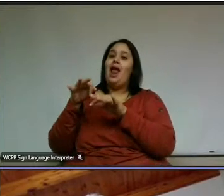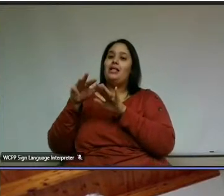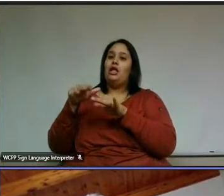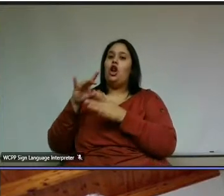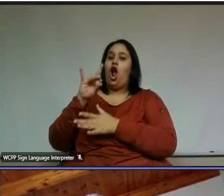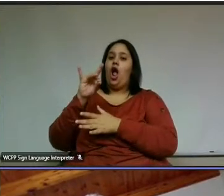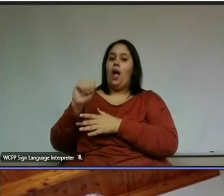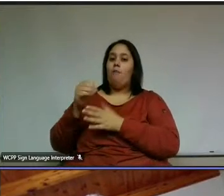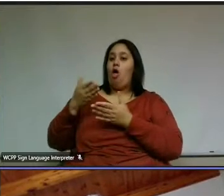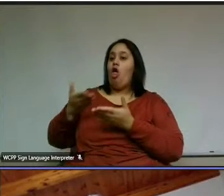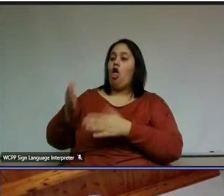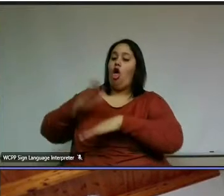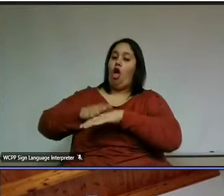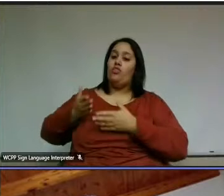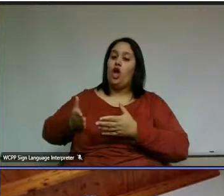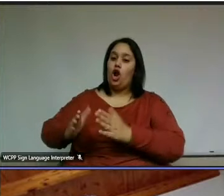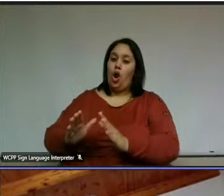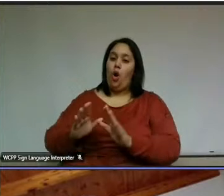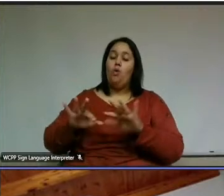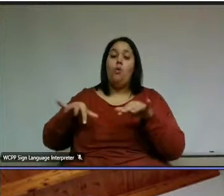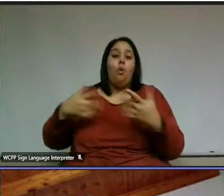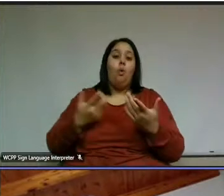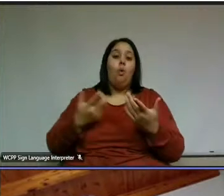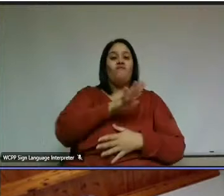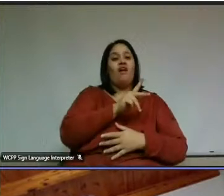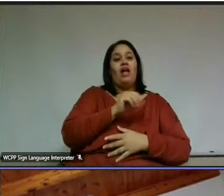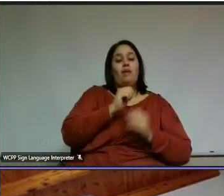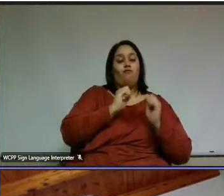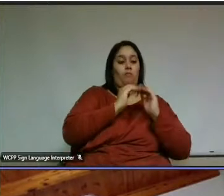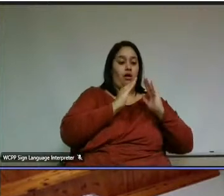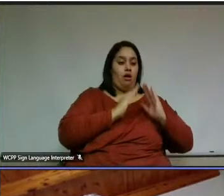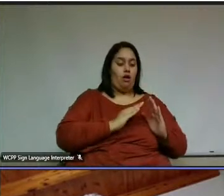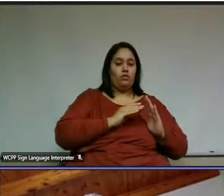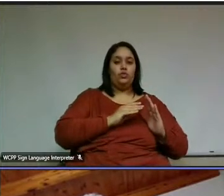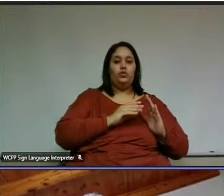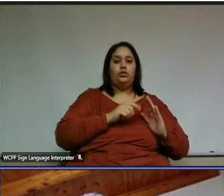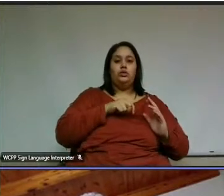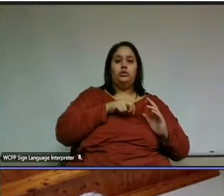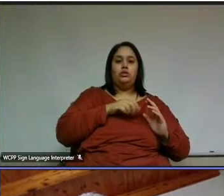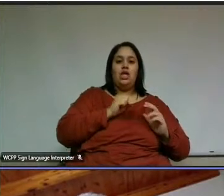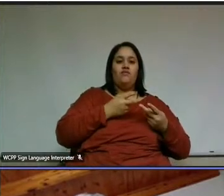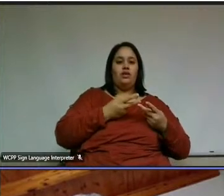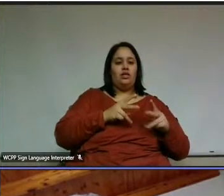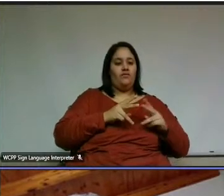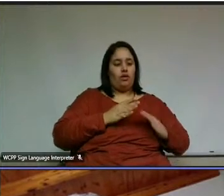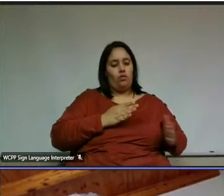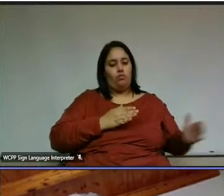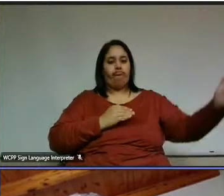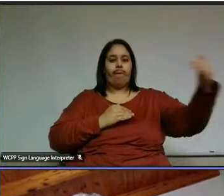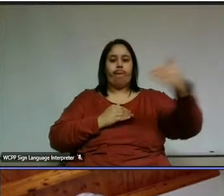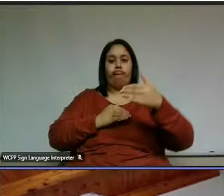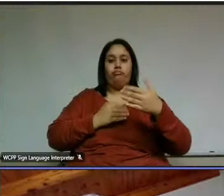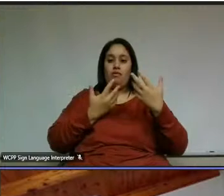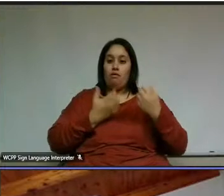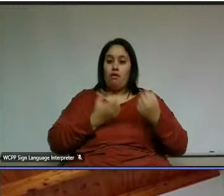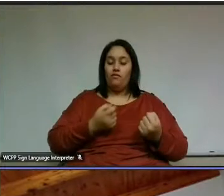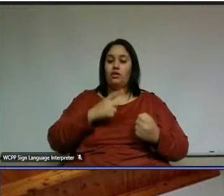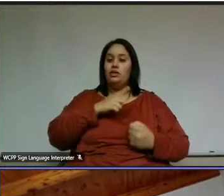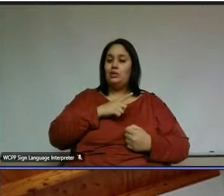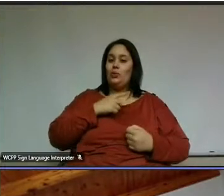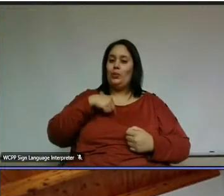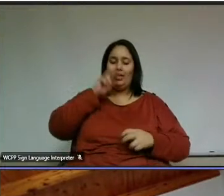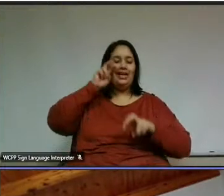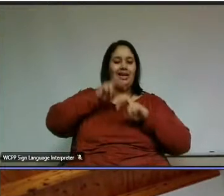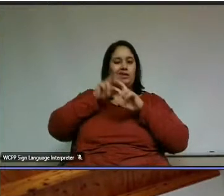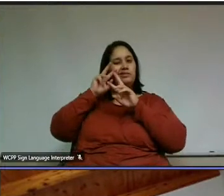go 4 or 5 kilometres from his or her house to a school if there's a different design line looked at. So I think it's something that we do need